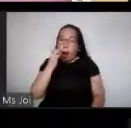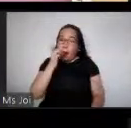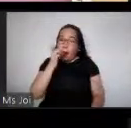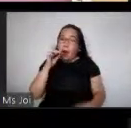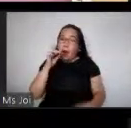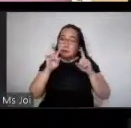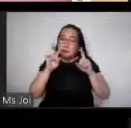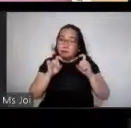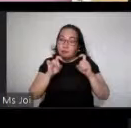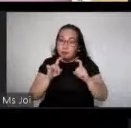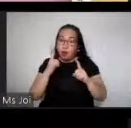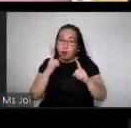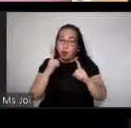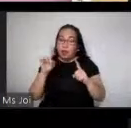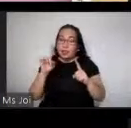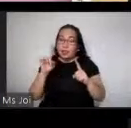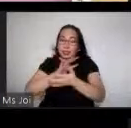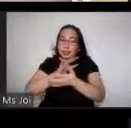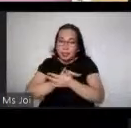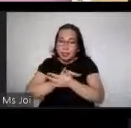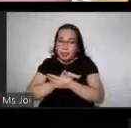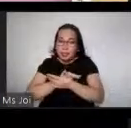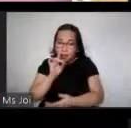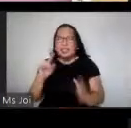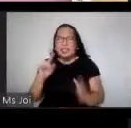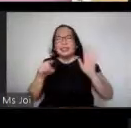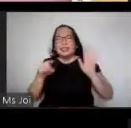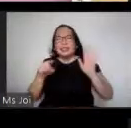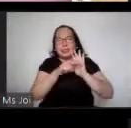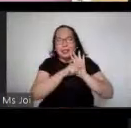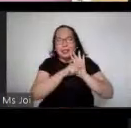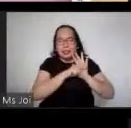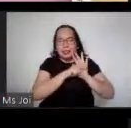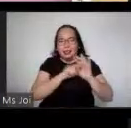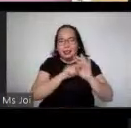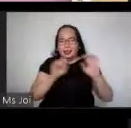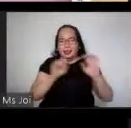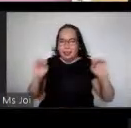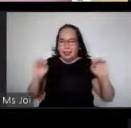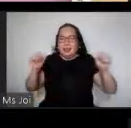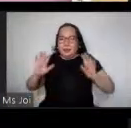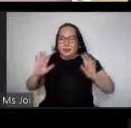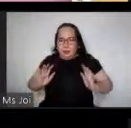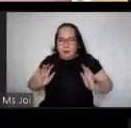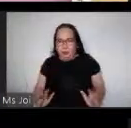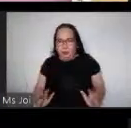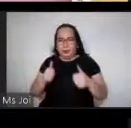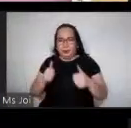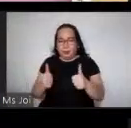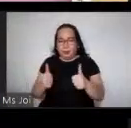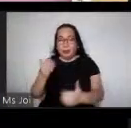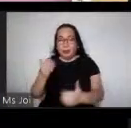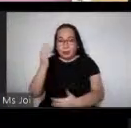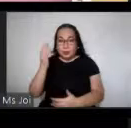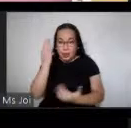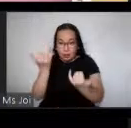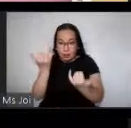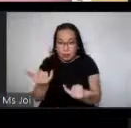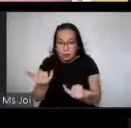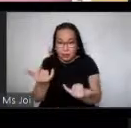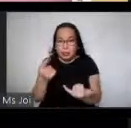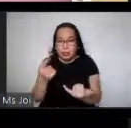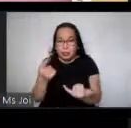to PCR, negative naman siya. Good news naman yun. And now that you know these things, you